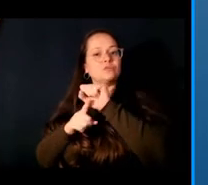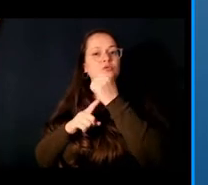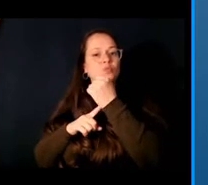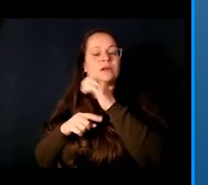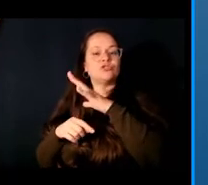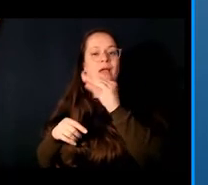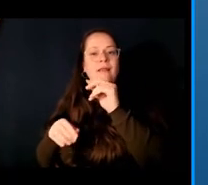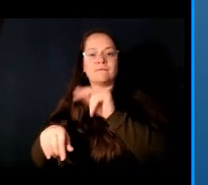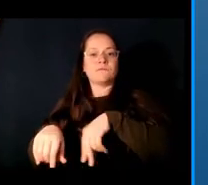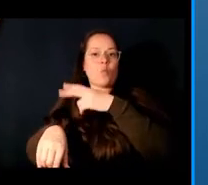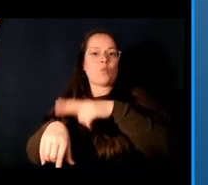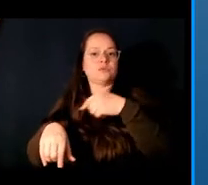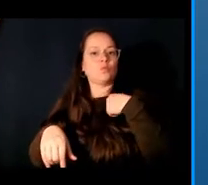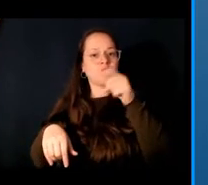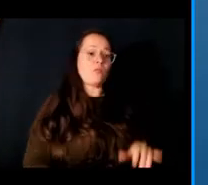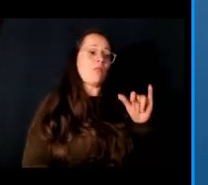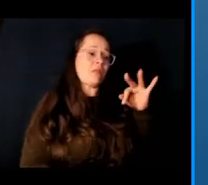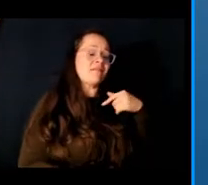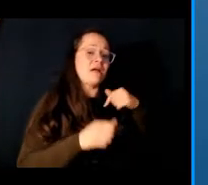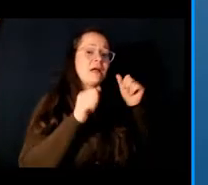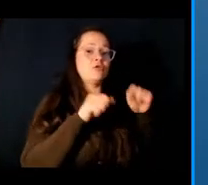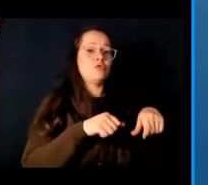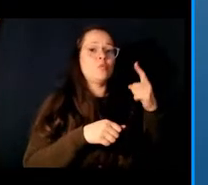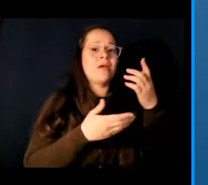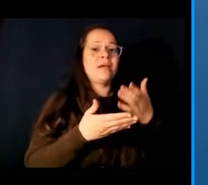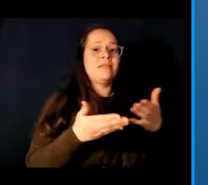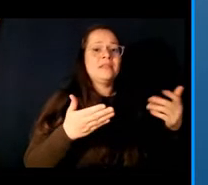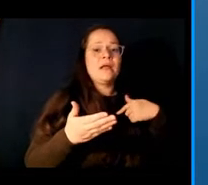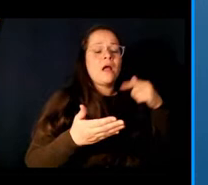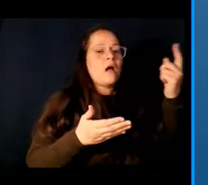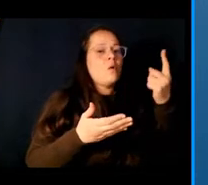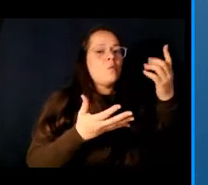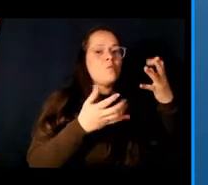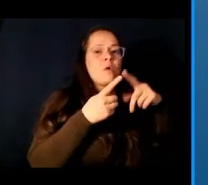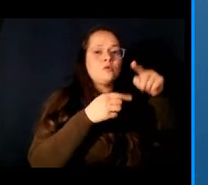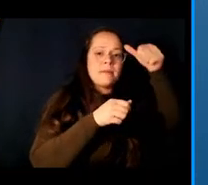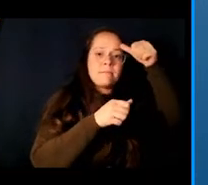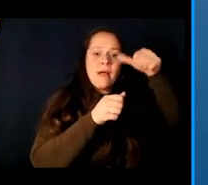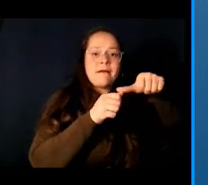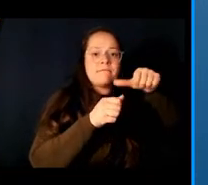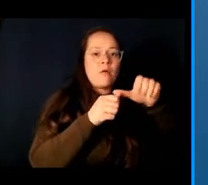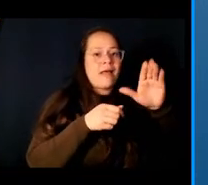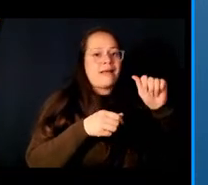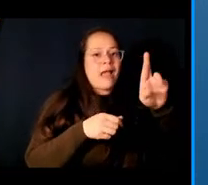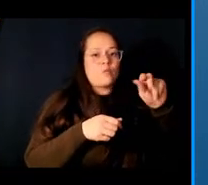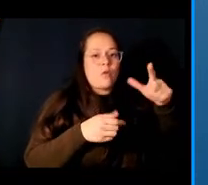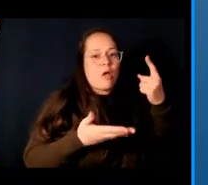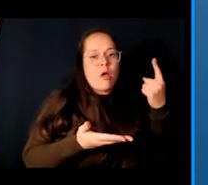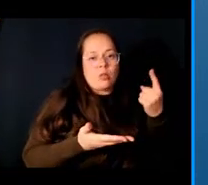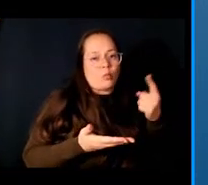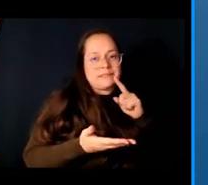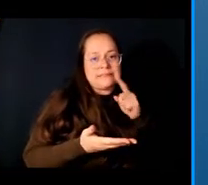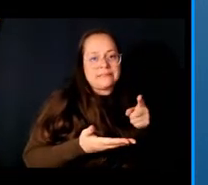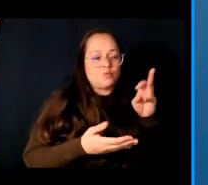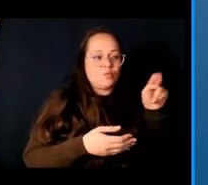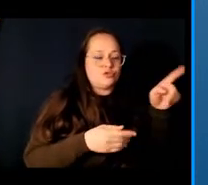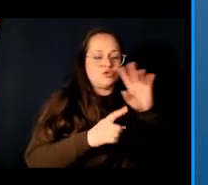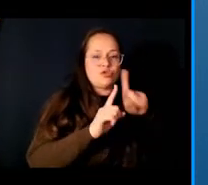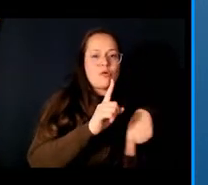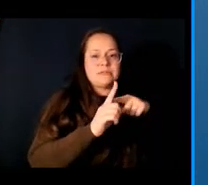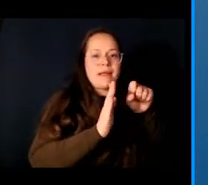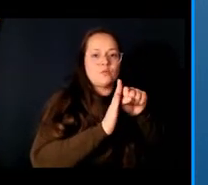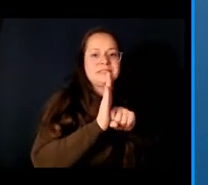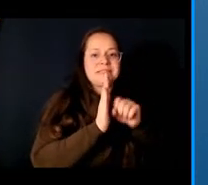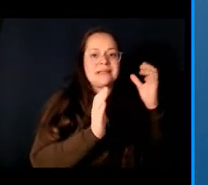of course we should be working to expand to always be very mindful of and Carol always is when she talks about State